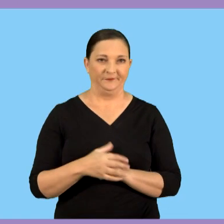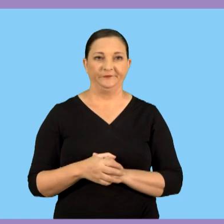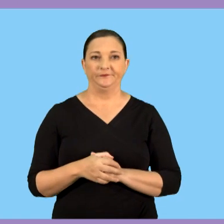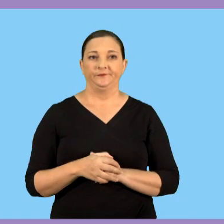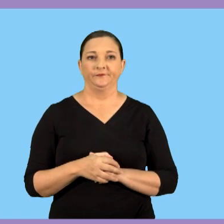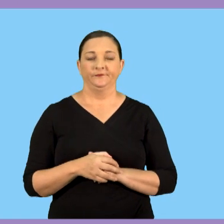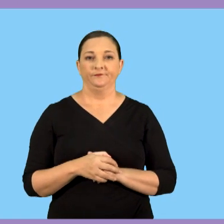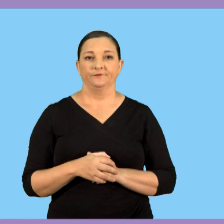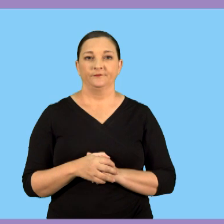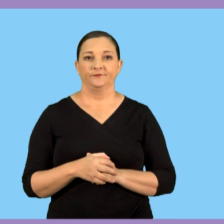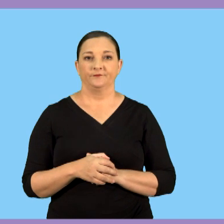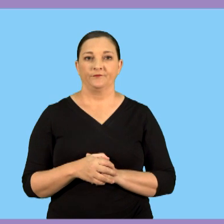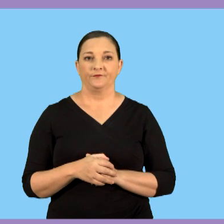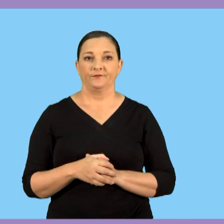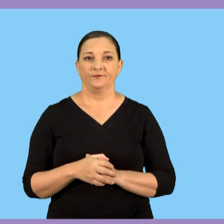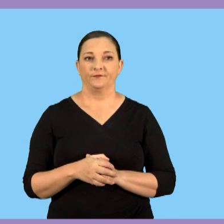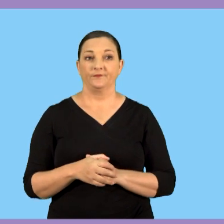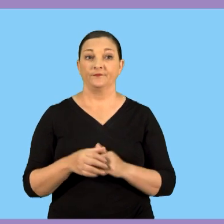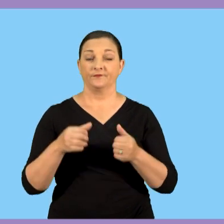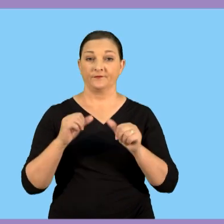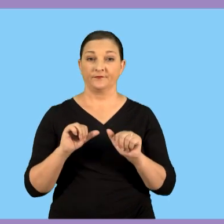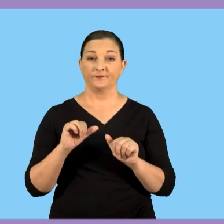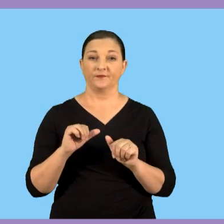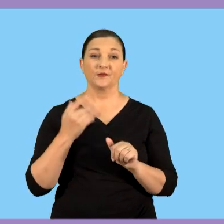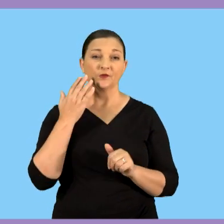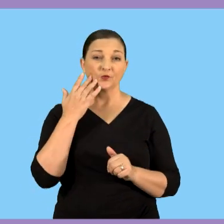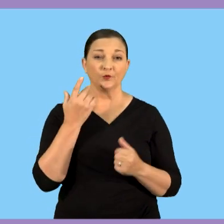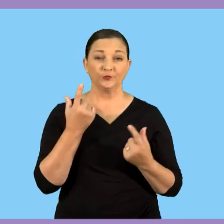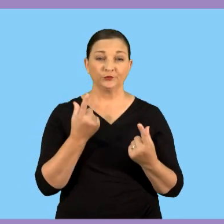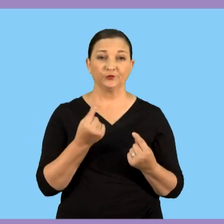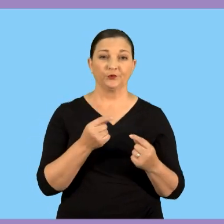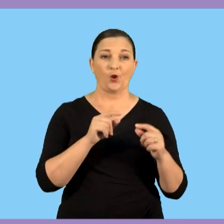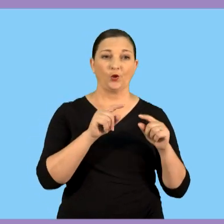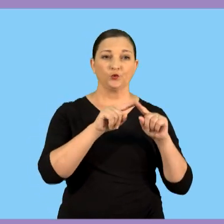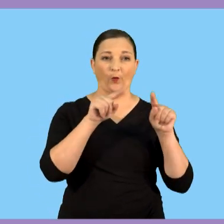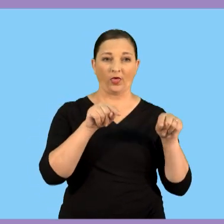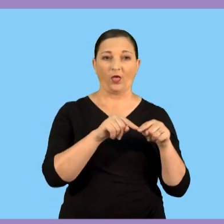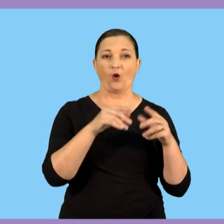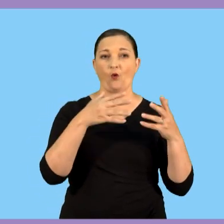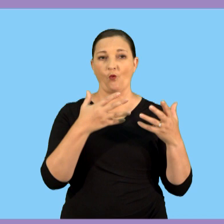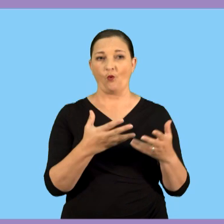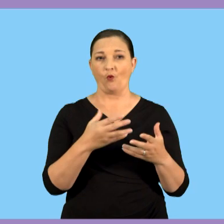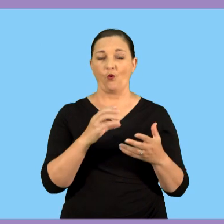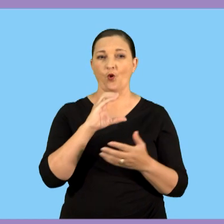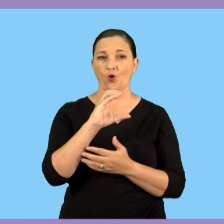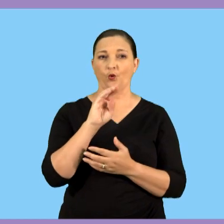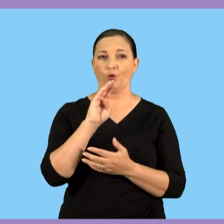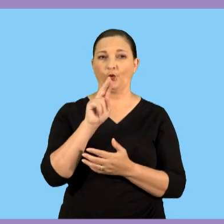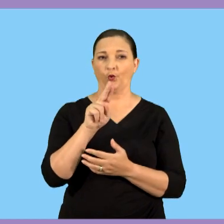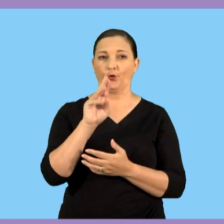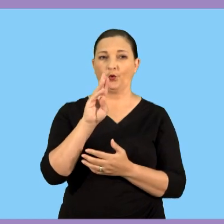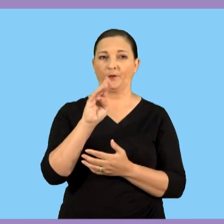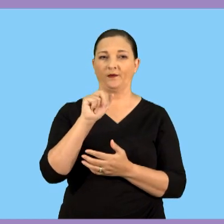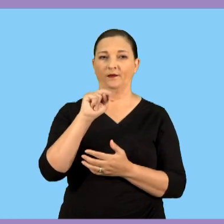number. Okay? Then, when squaring or cubing an integer, place the